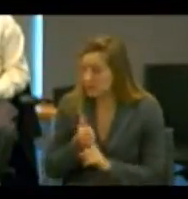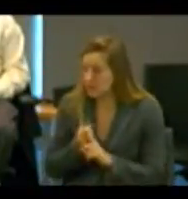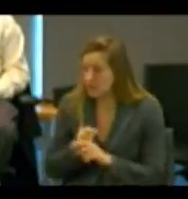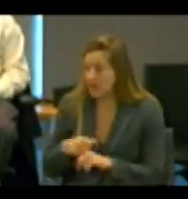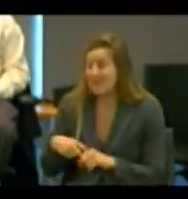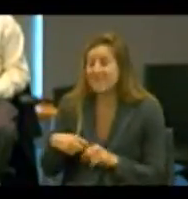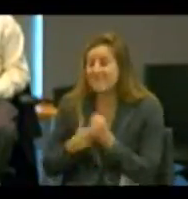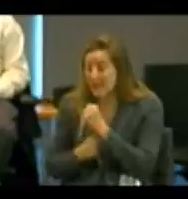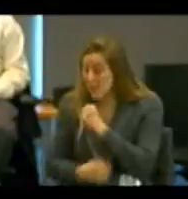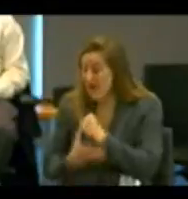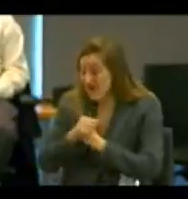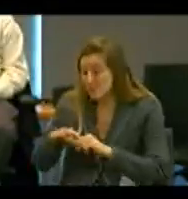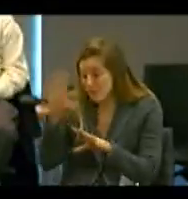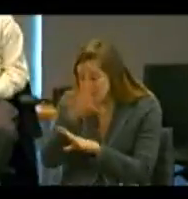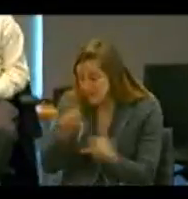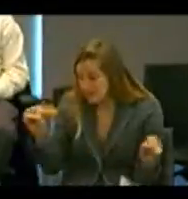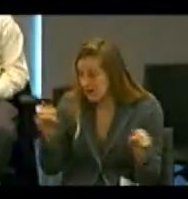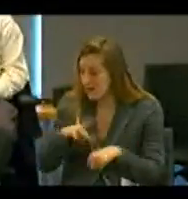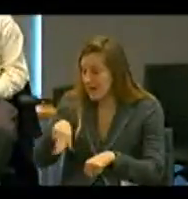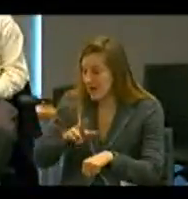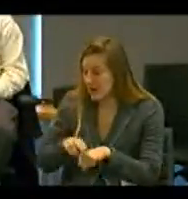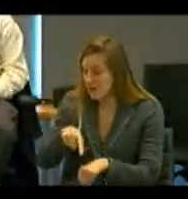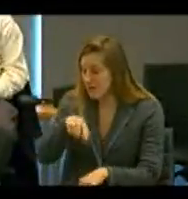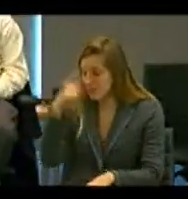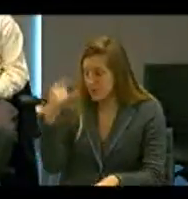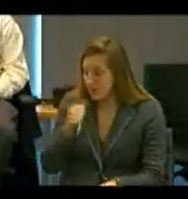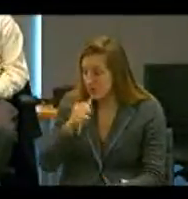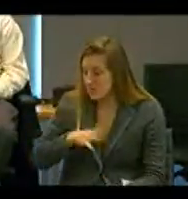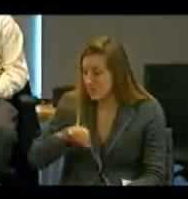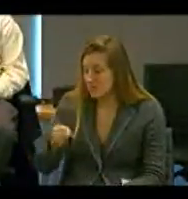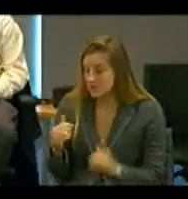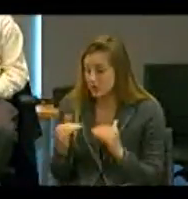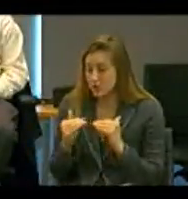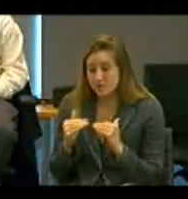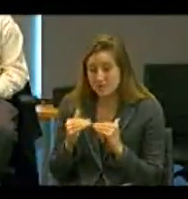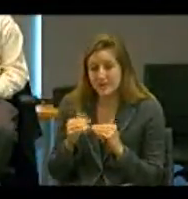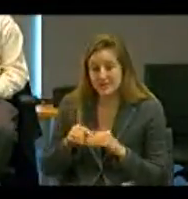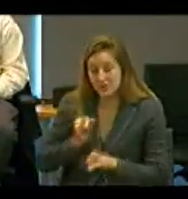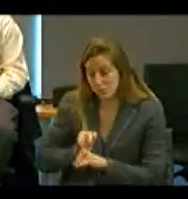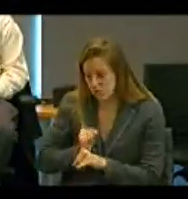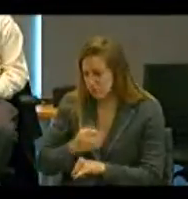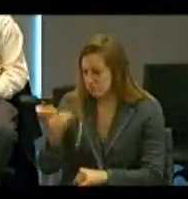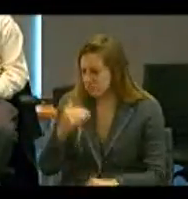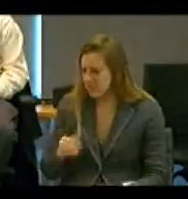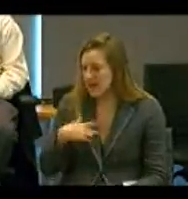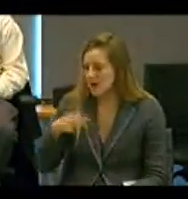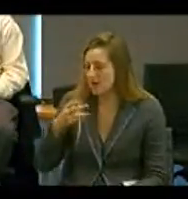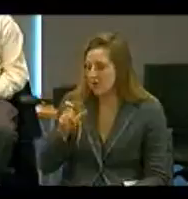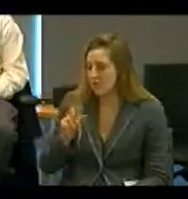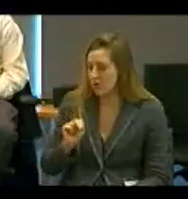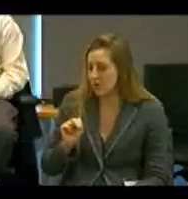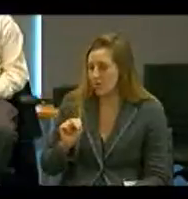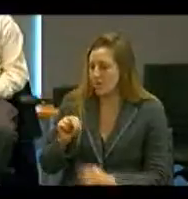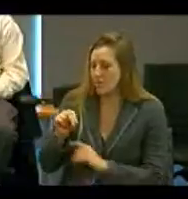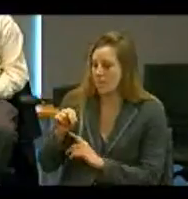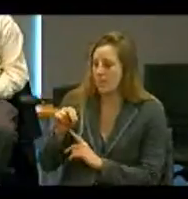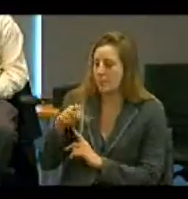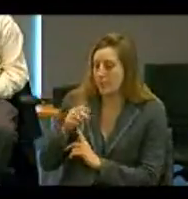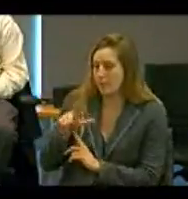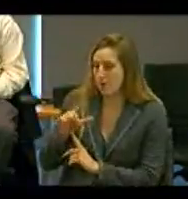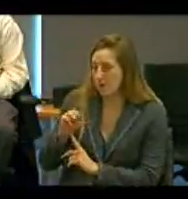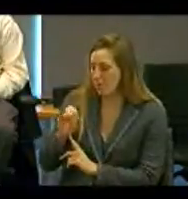Paul Morgan, professor of education at Pennsylvania State University. Appreciate each of you coming. Mr. Eden, please begin.